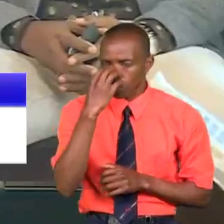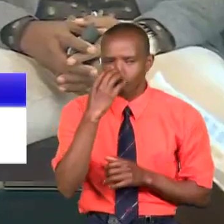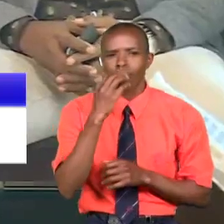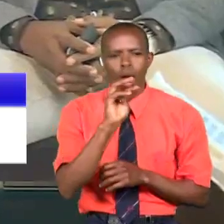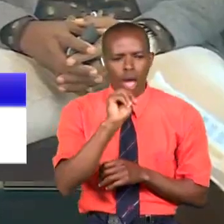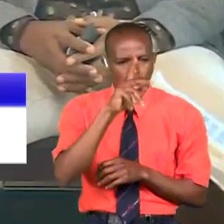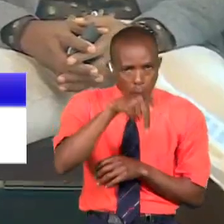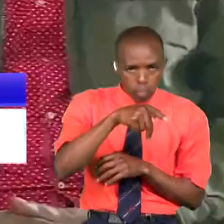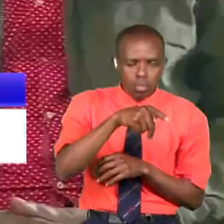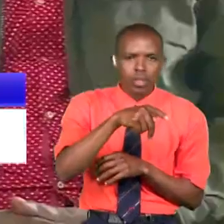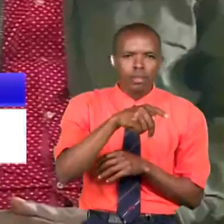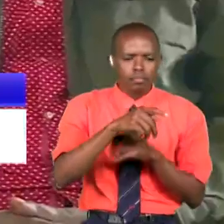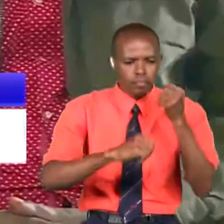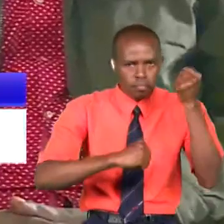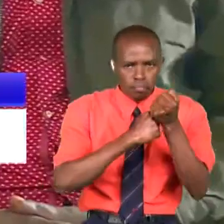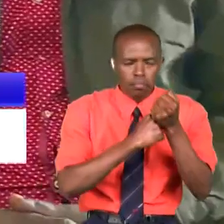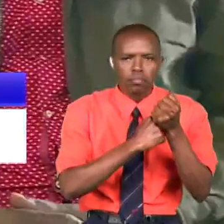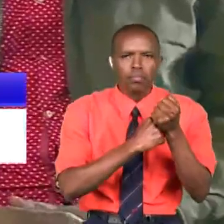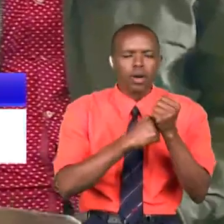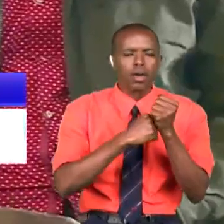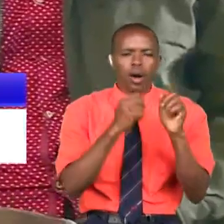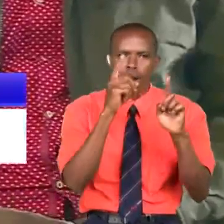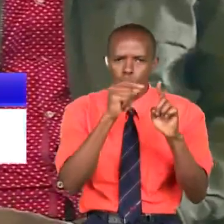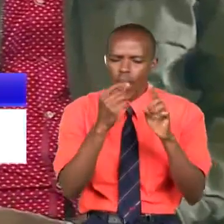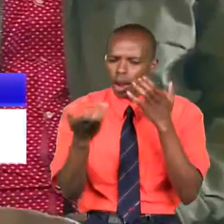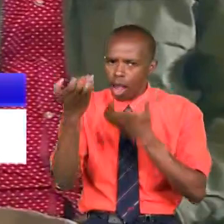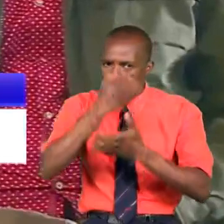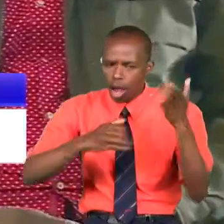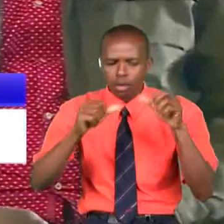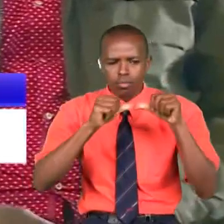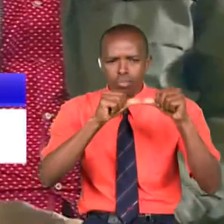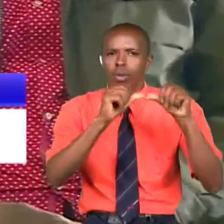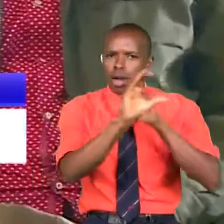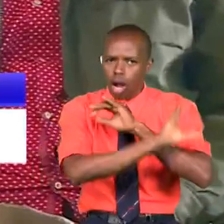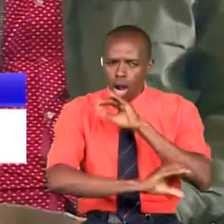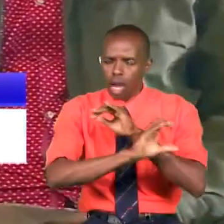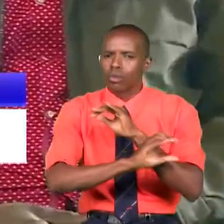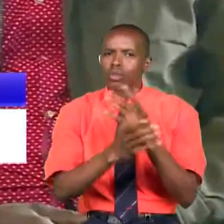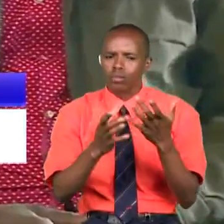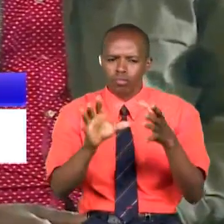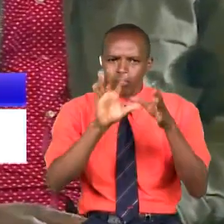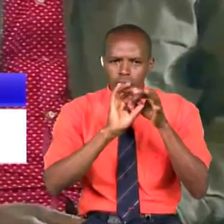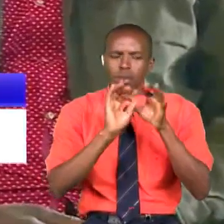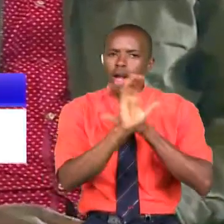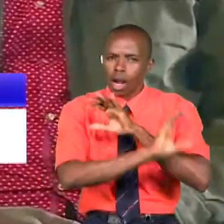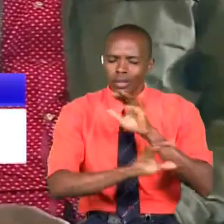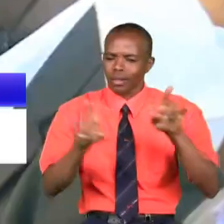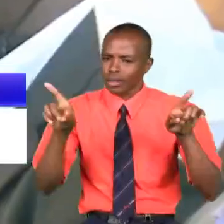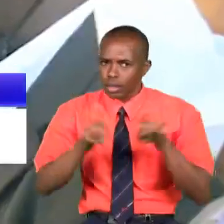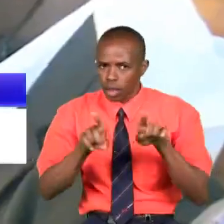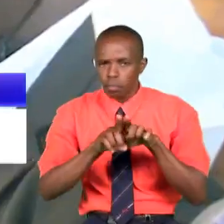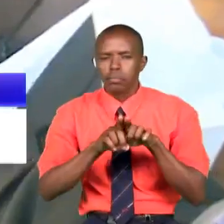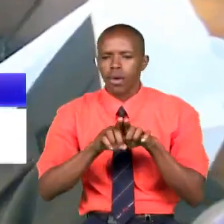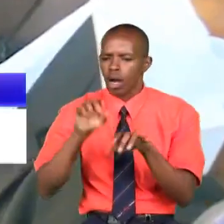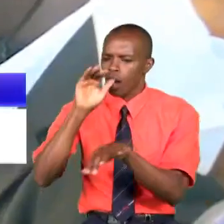of parliament have also backed his sentiment, saying that an economically stable country will further lead to a united country, and at the same time they